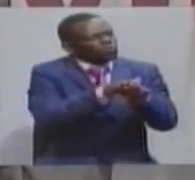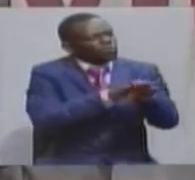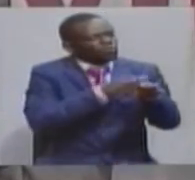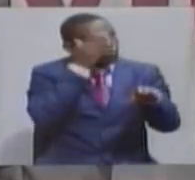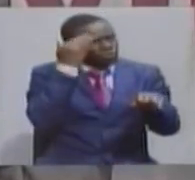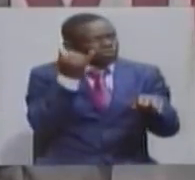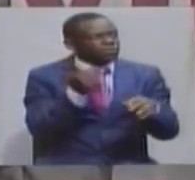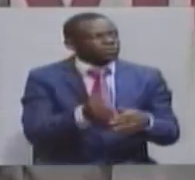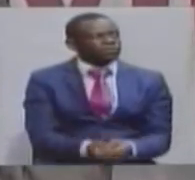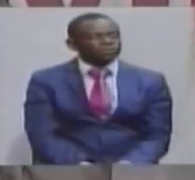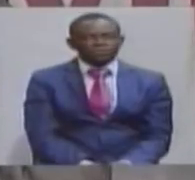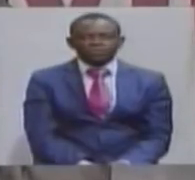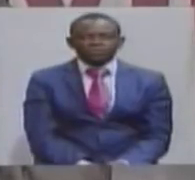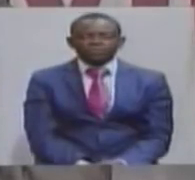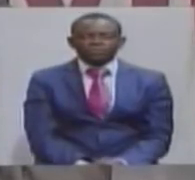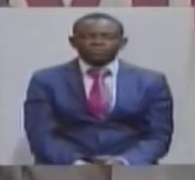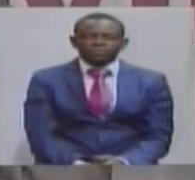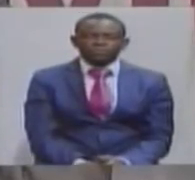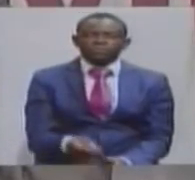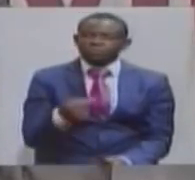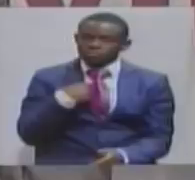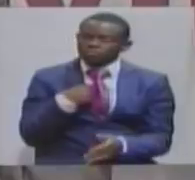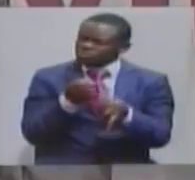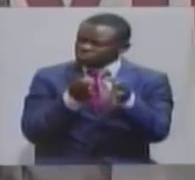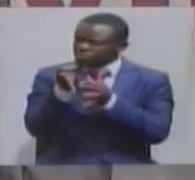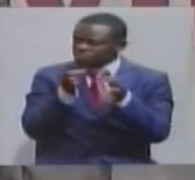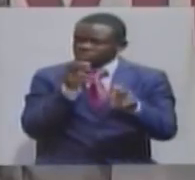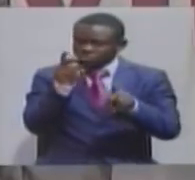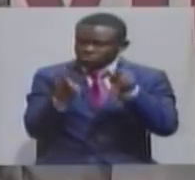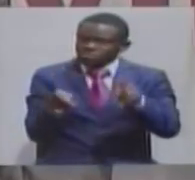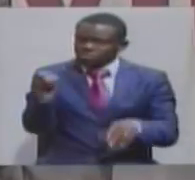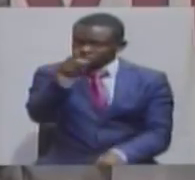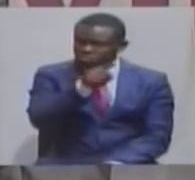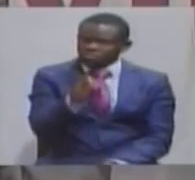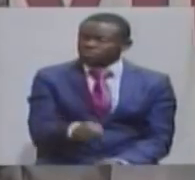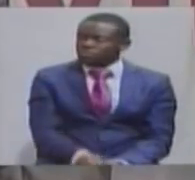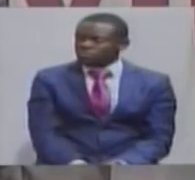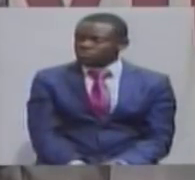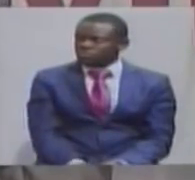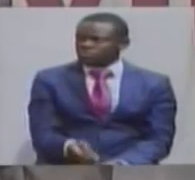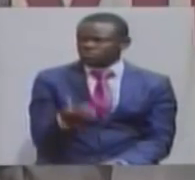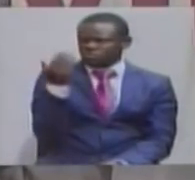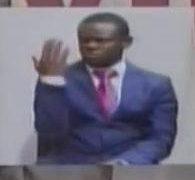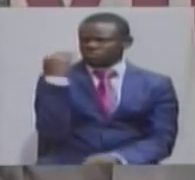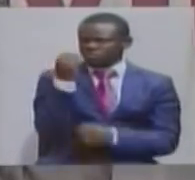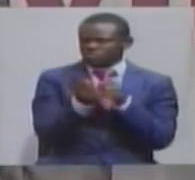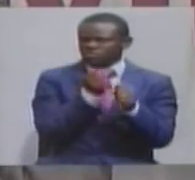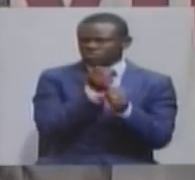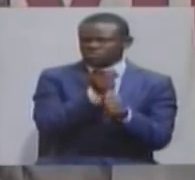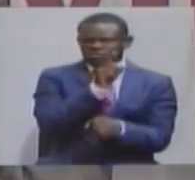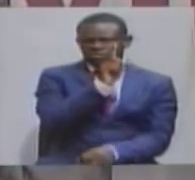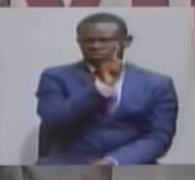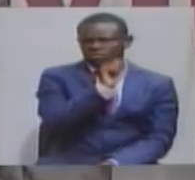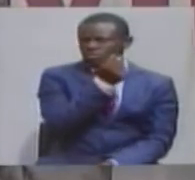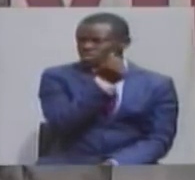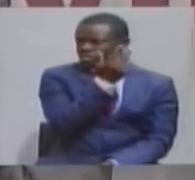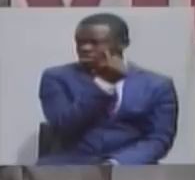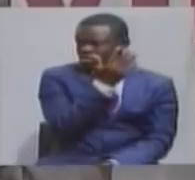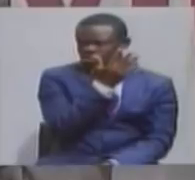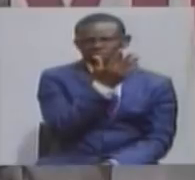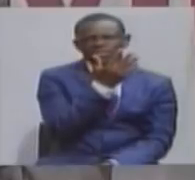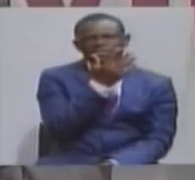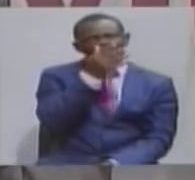citizens at large. President Lungu, as we're back as 2015, he has been saying he was ready to dialogue